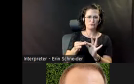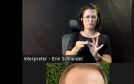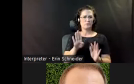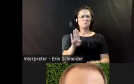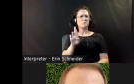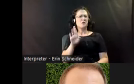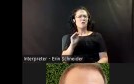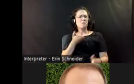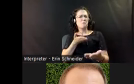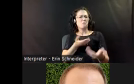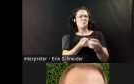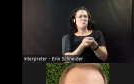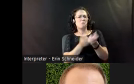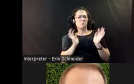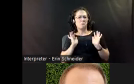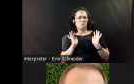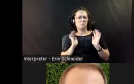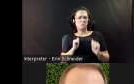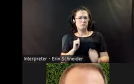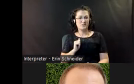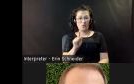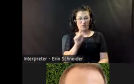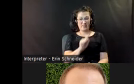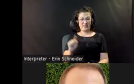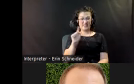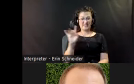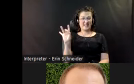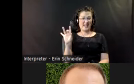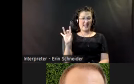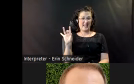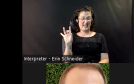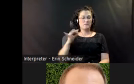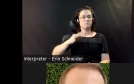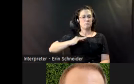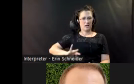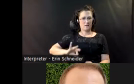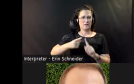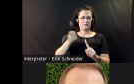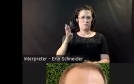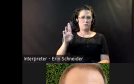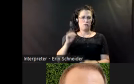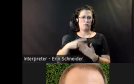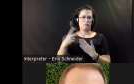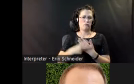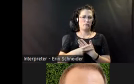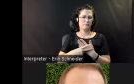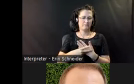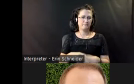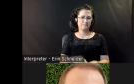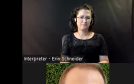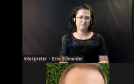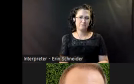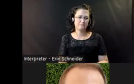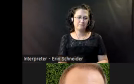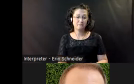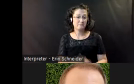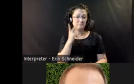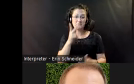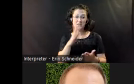of the things that are here are what the benefits that you get from a BRM program. And they all, I've seen them